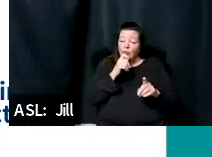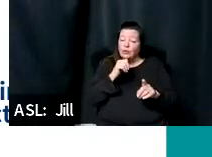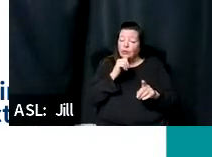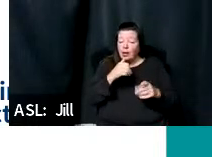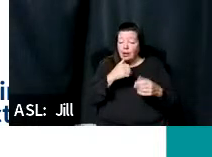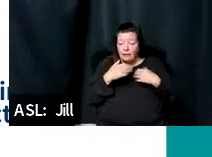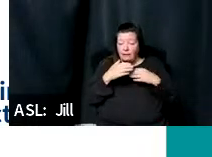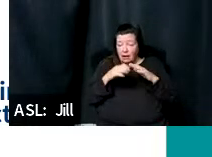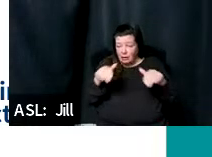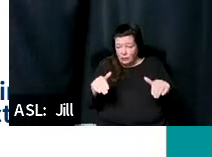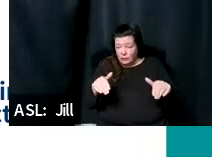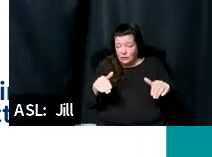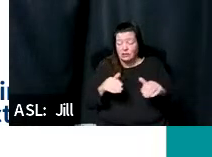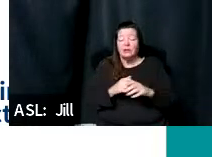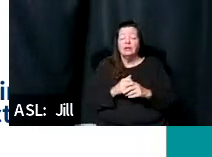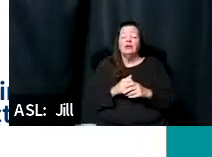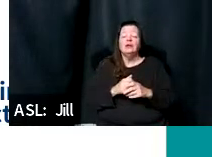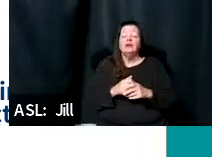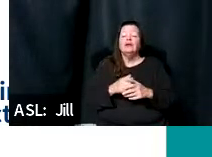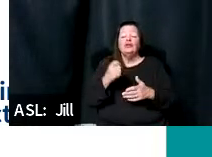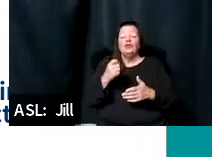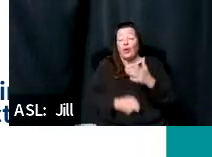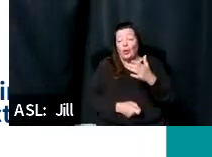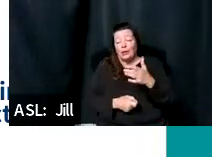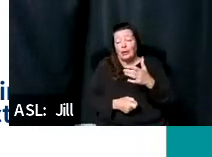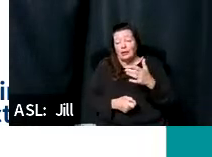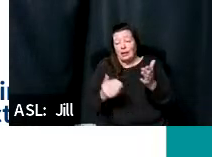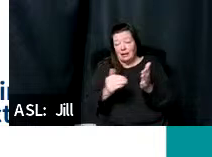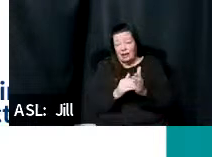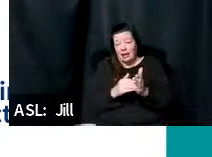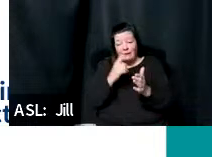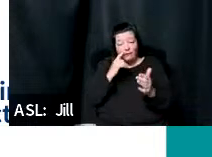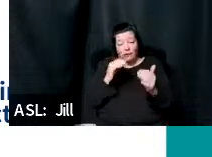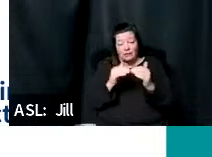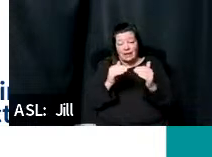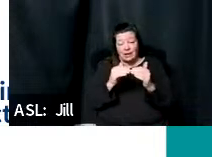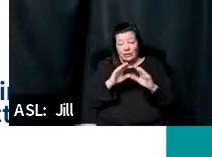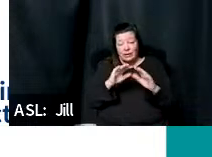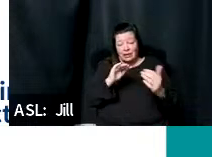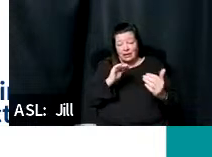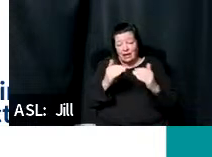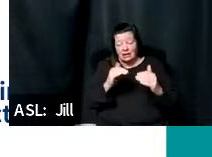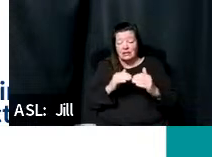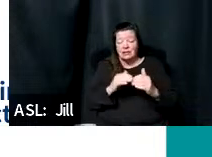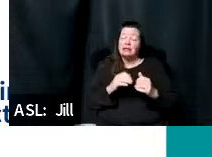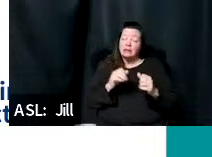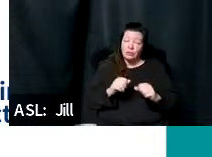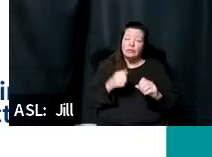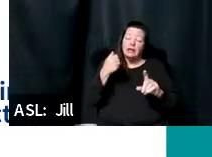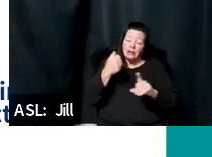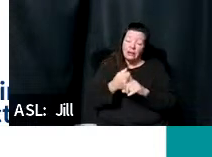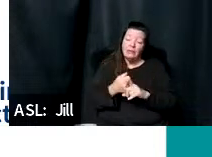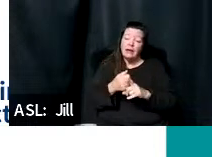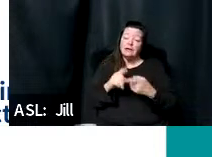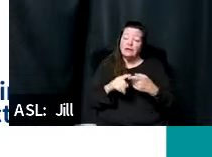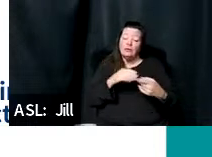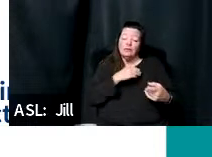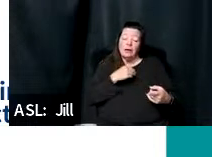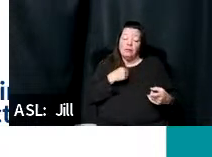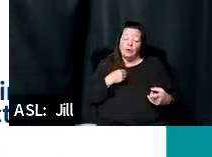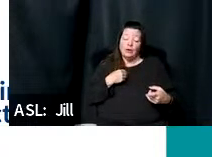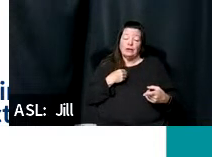houselessness. Tolling, once again, for this equity analysis, could be a potential impact to members within